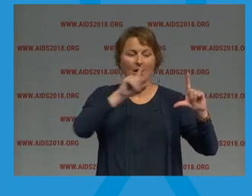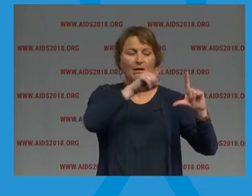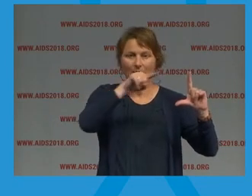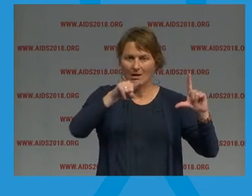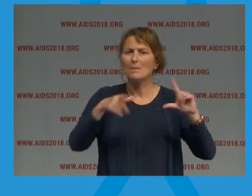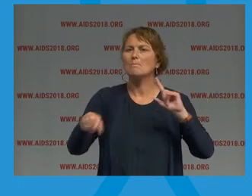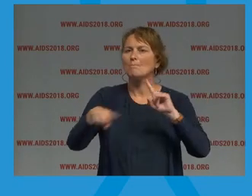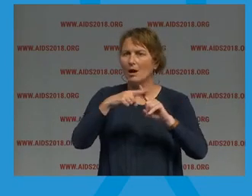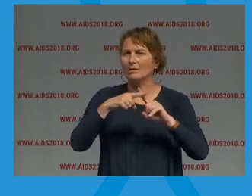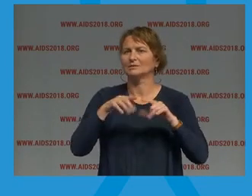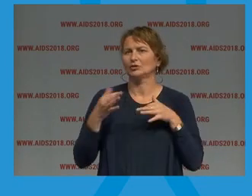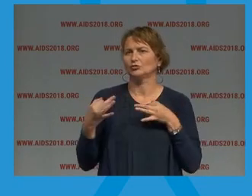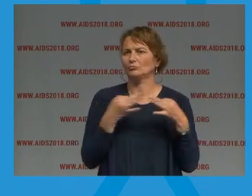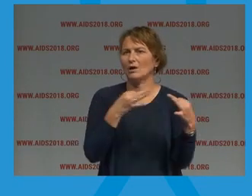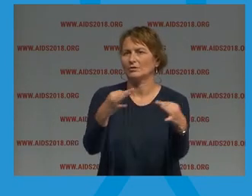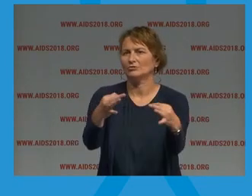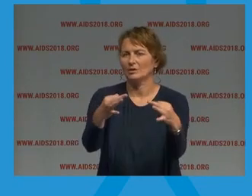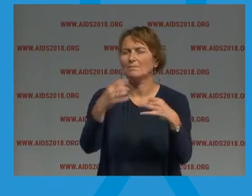Thank you so much.